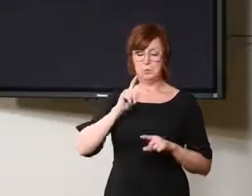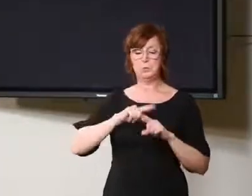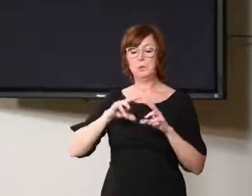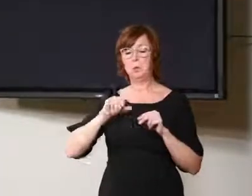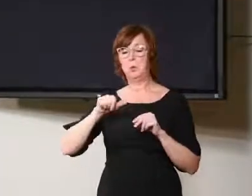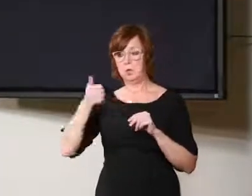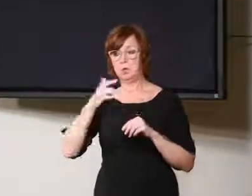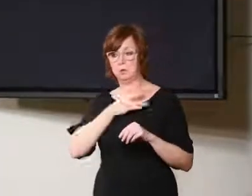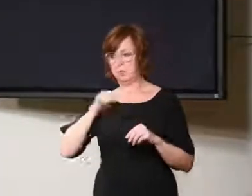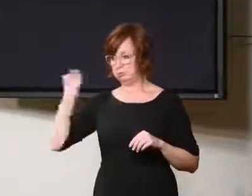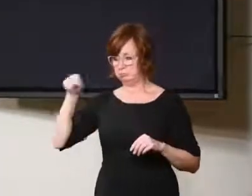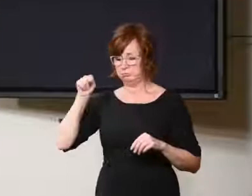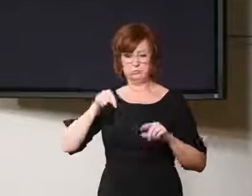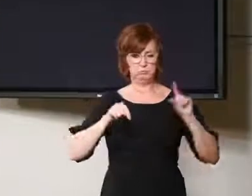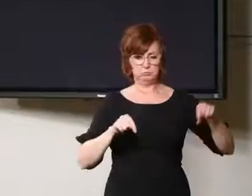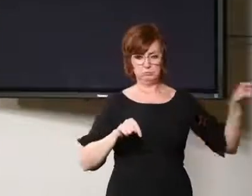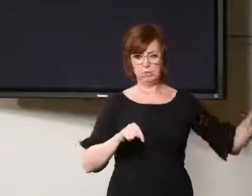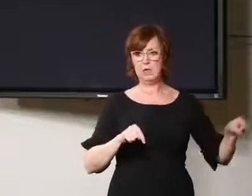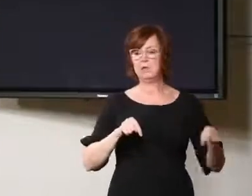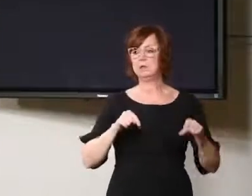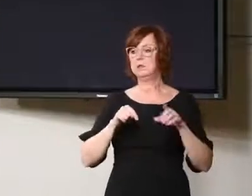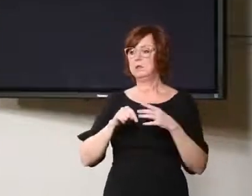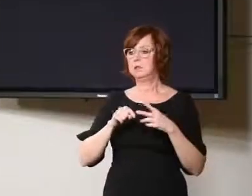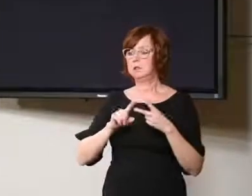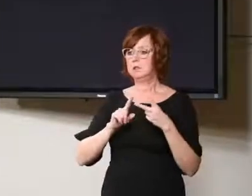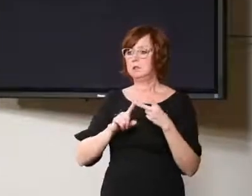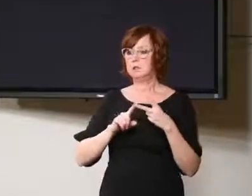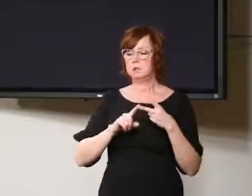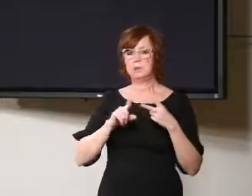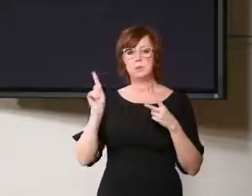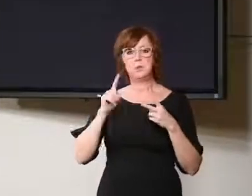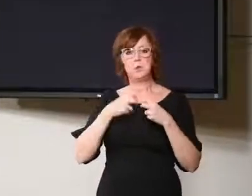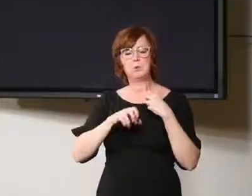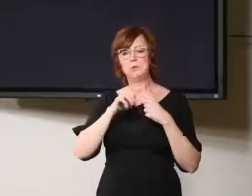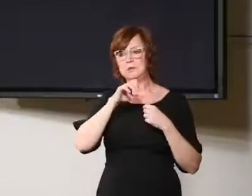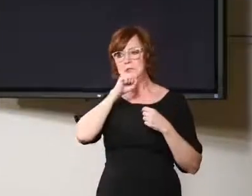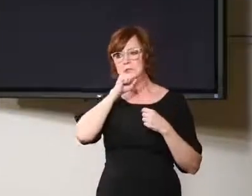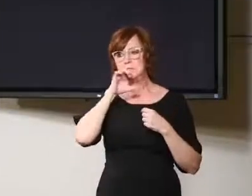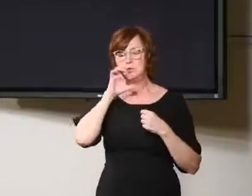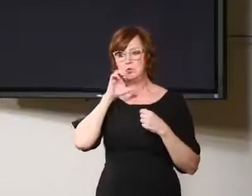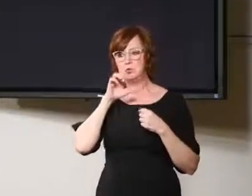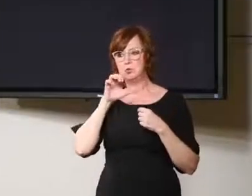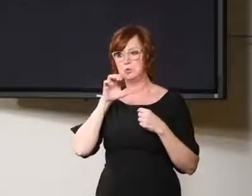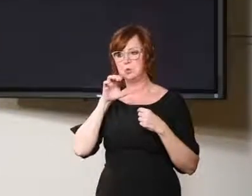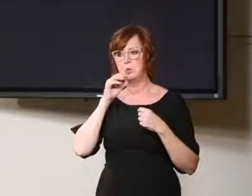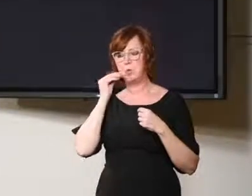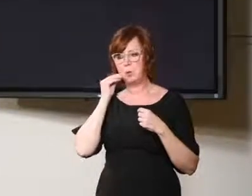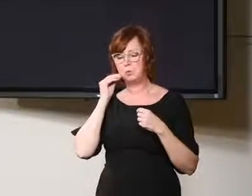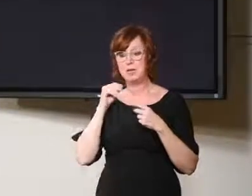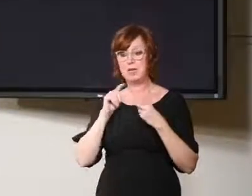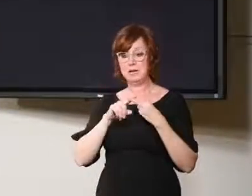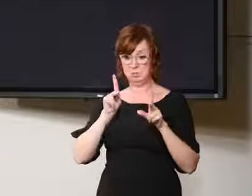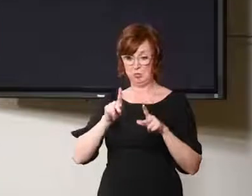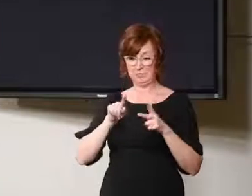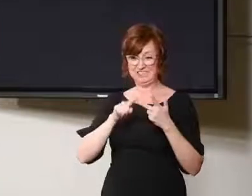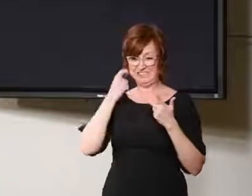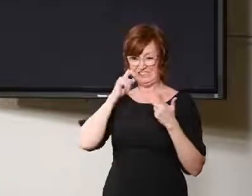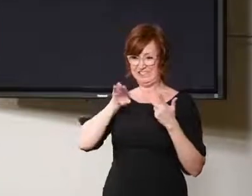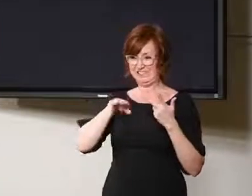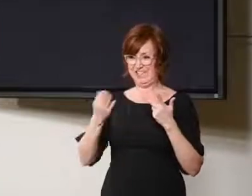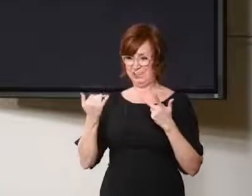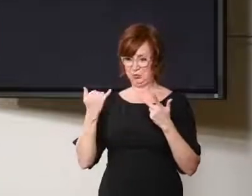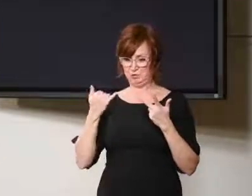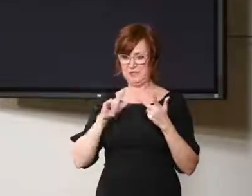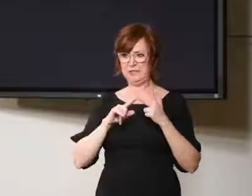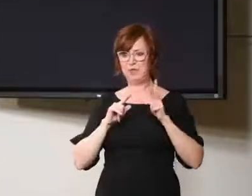reported today, this person was over 80. So I'm wondering, was that person in senior care? And can you tell us how many cases and what kind